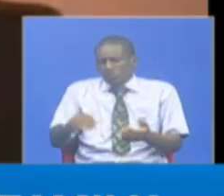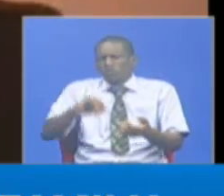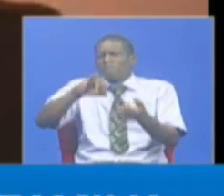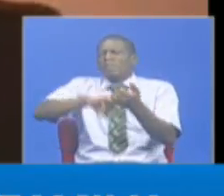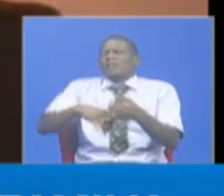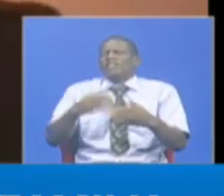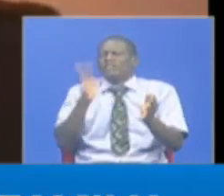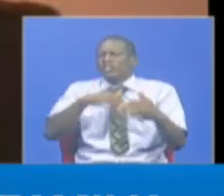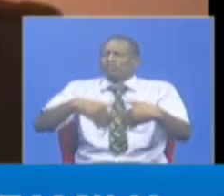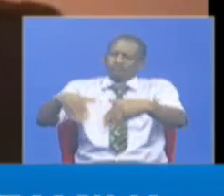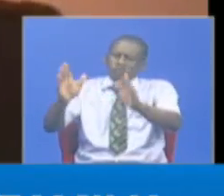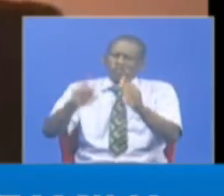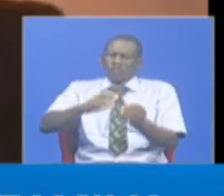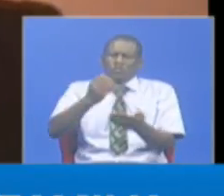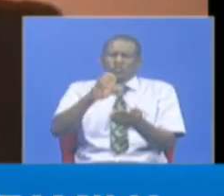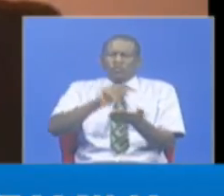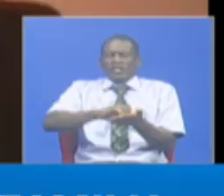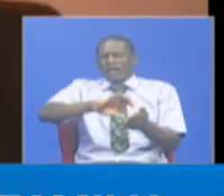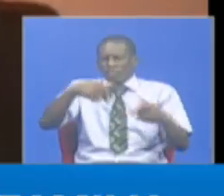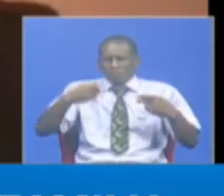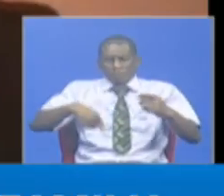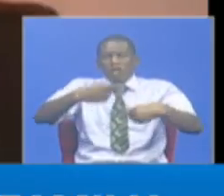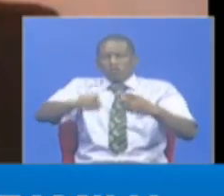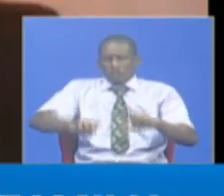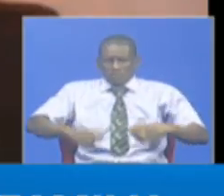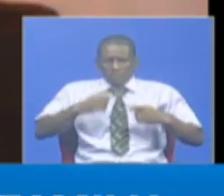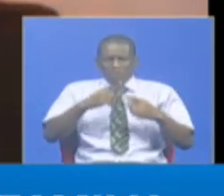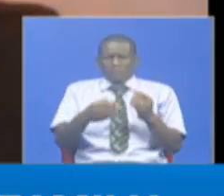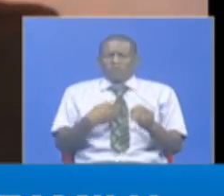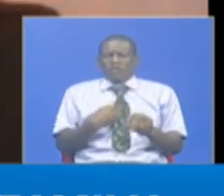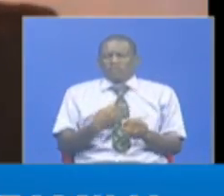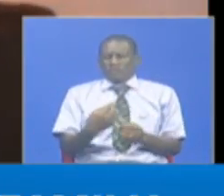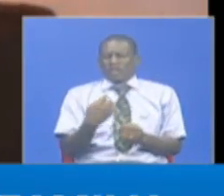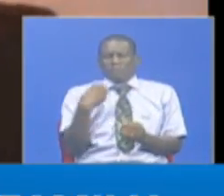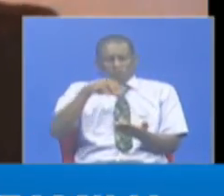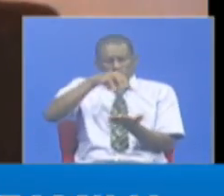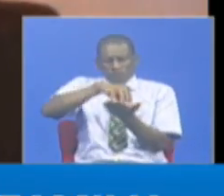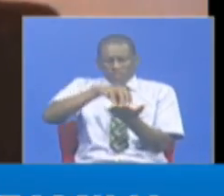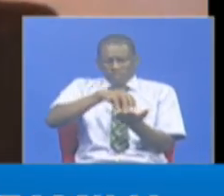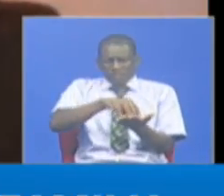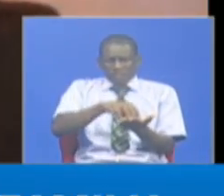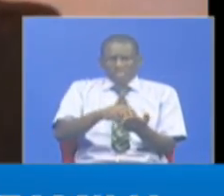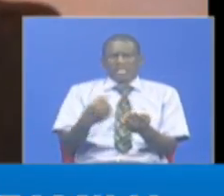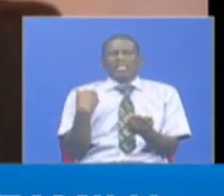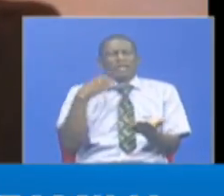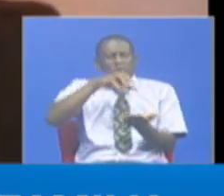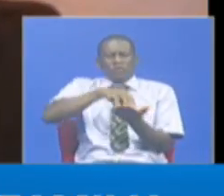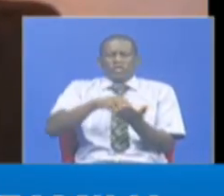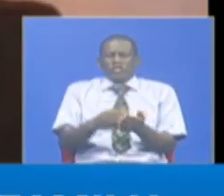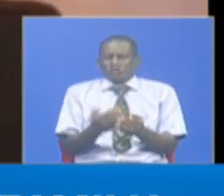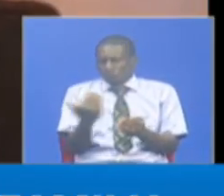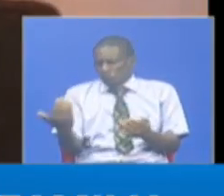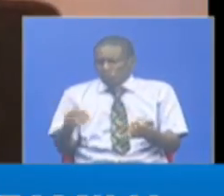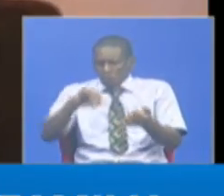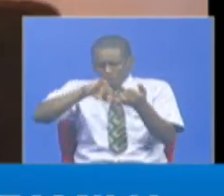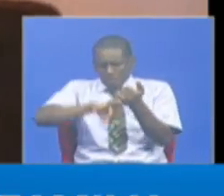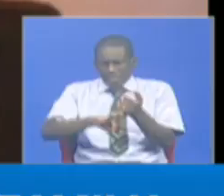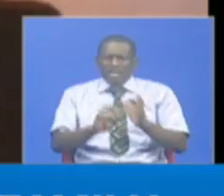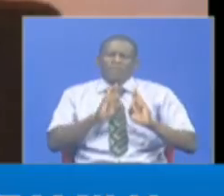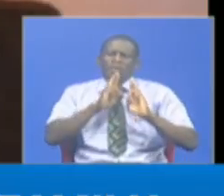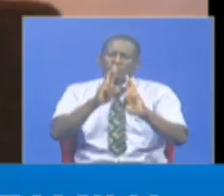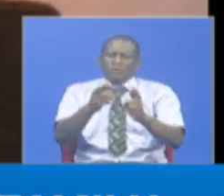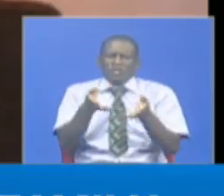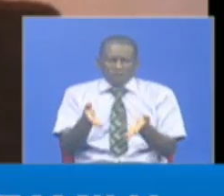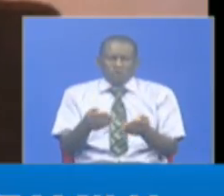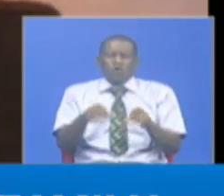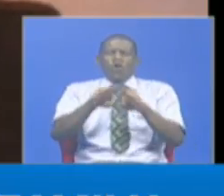can survive, which is really sad. But there have been an increase in the number of cases of child marriage that have been reported. There